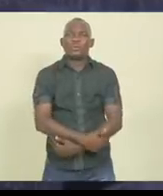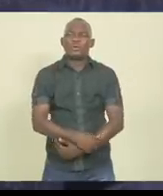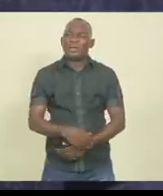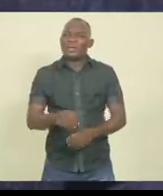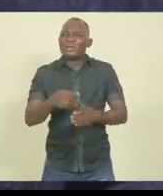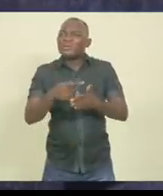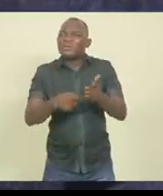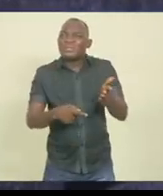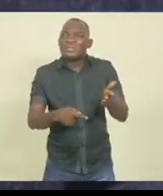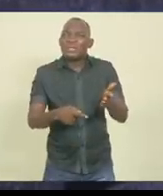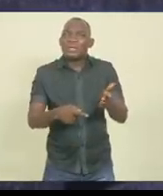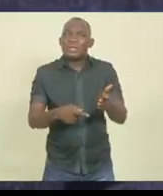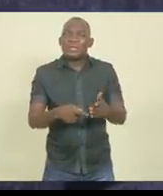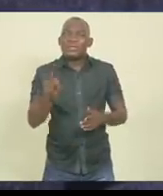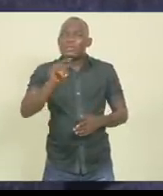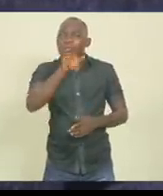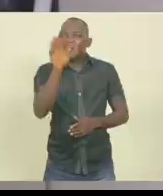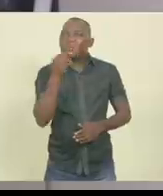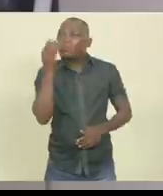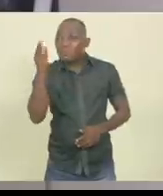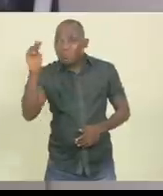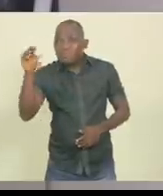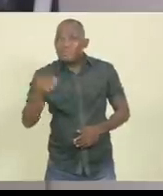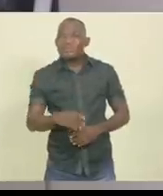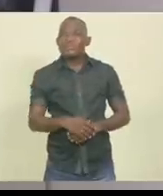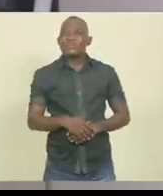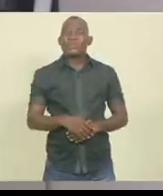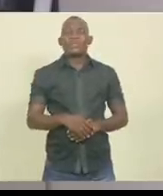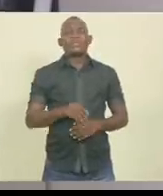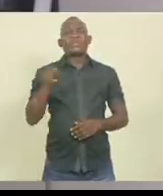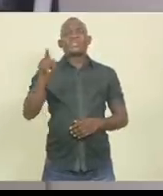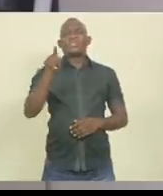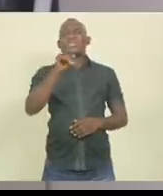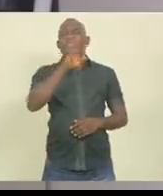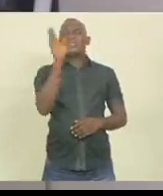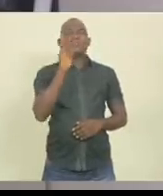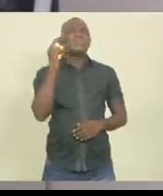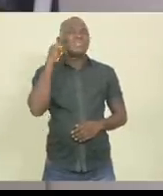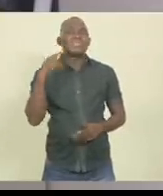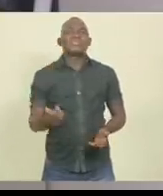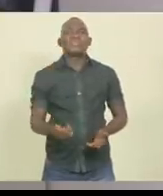What? You haven't told him? He didn't.